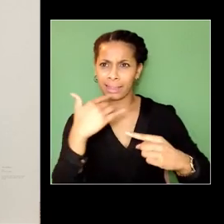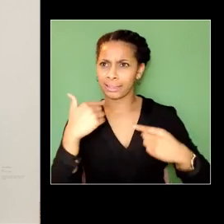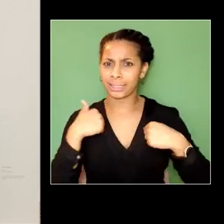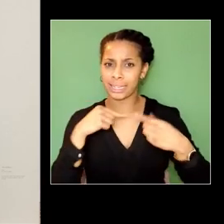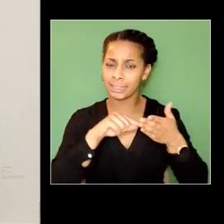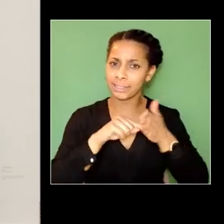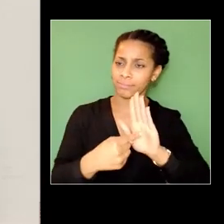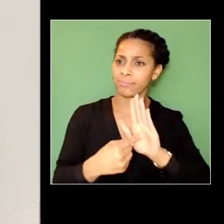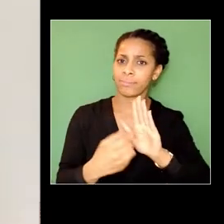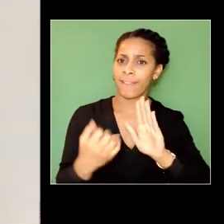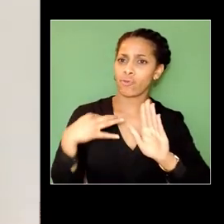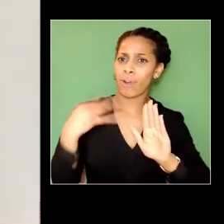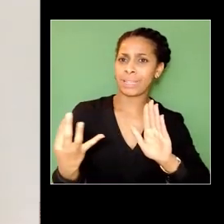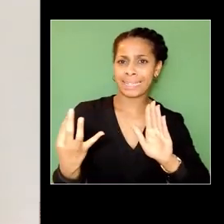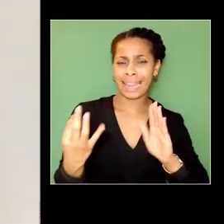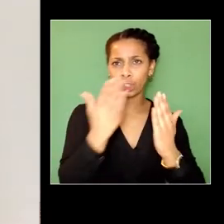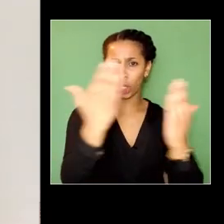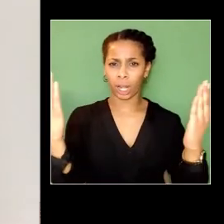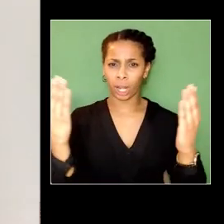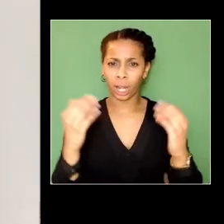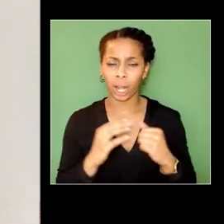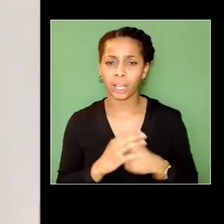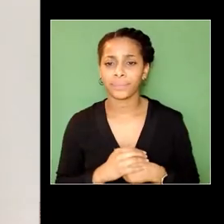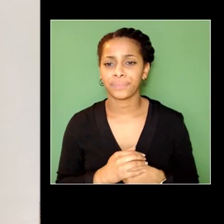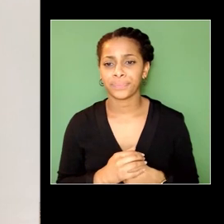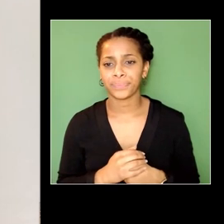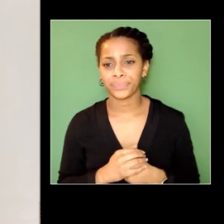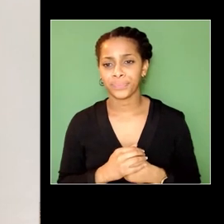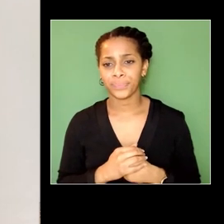representation? Yeah. So